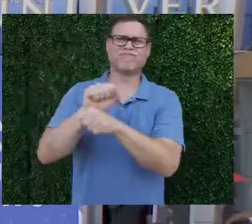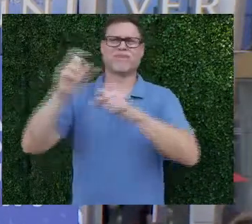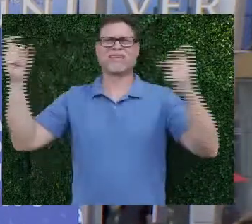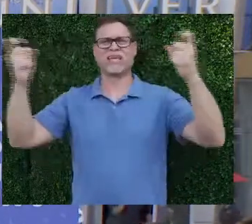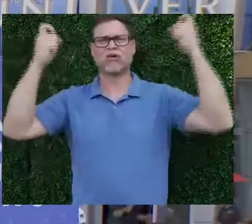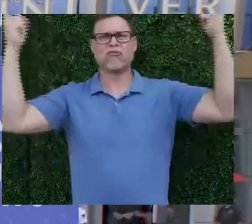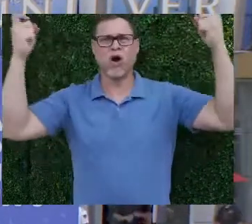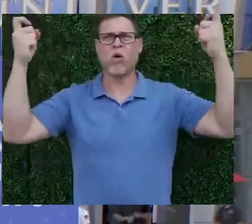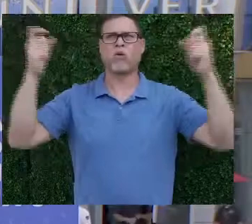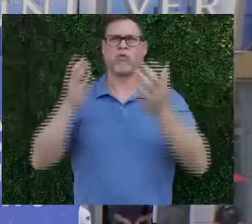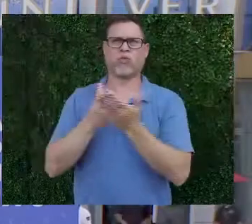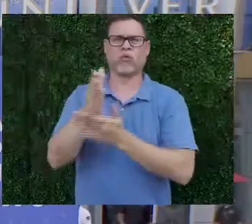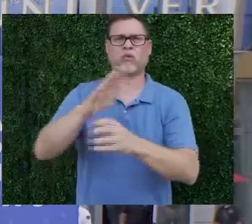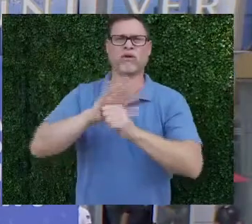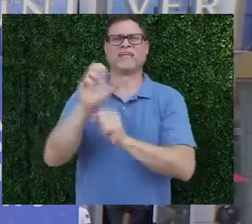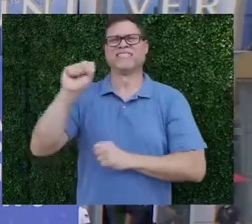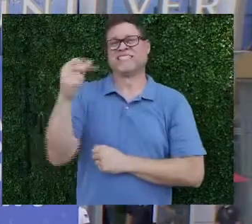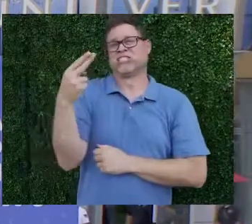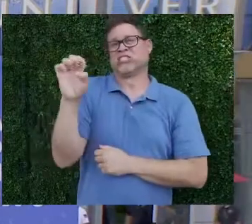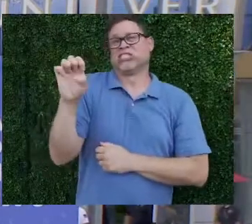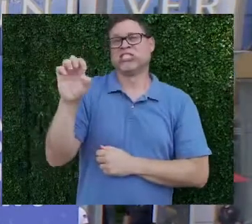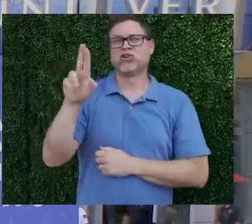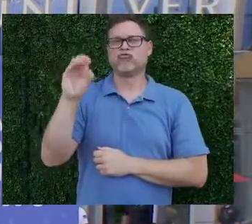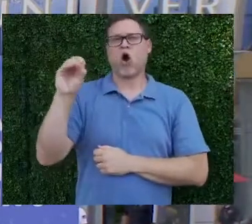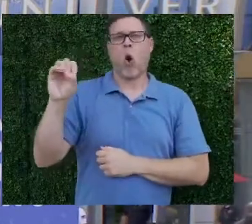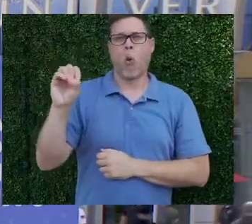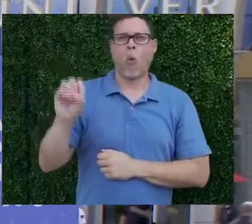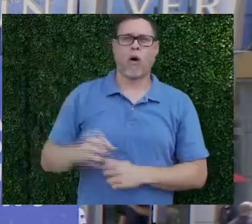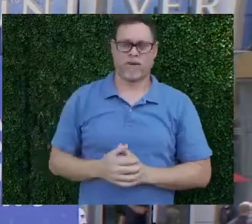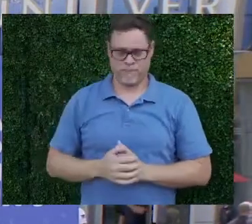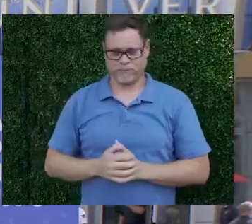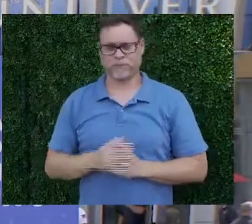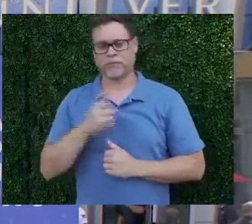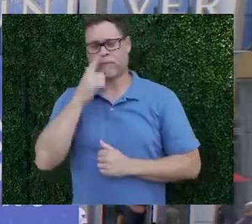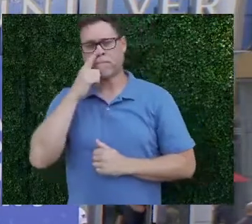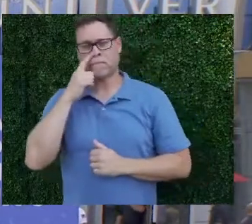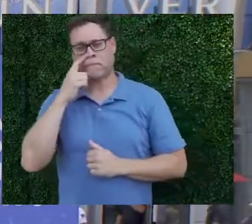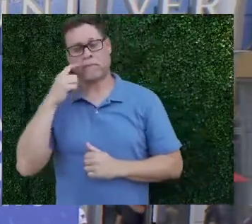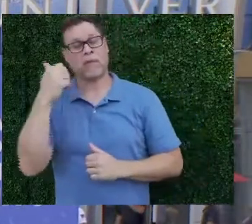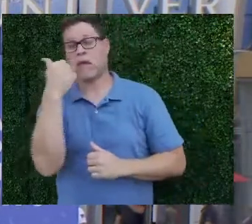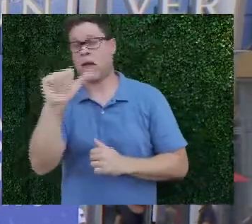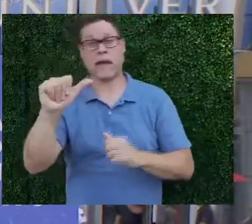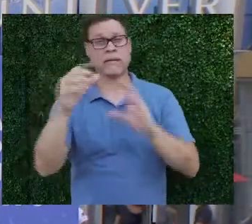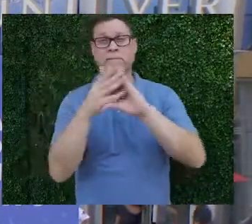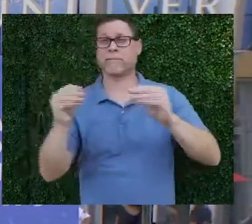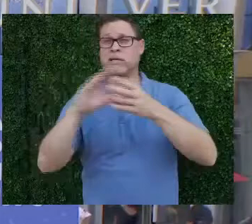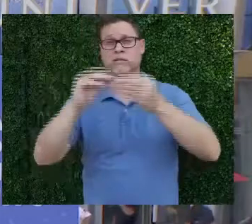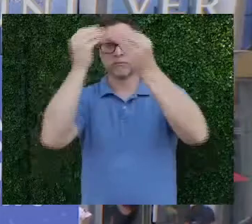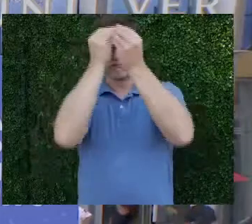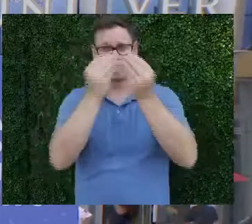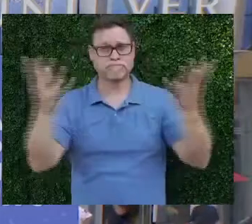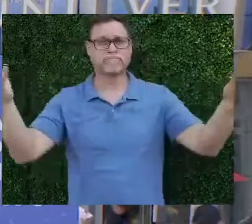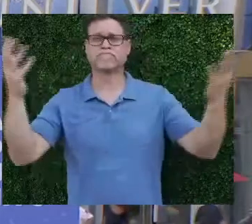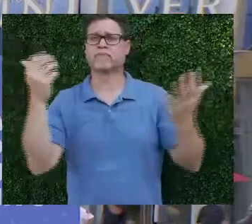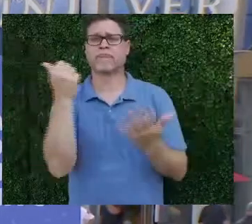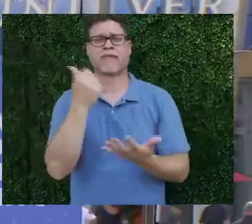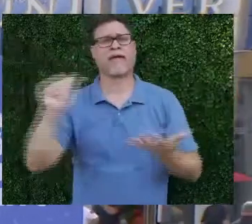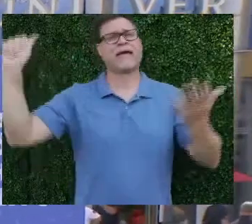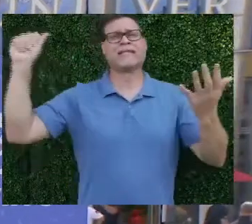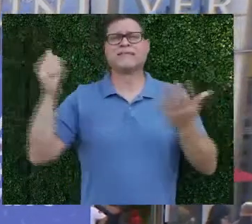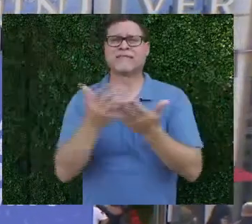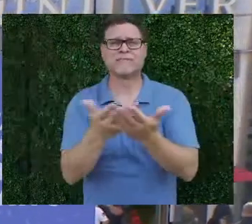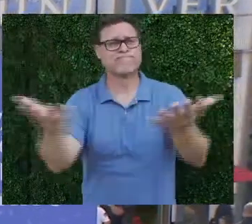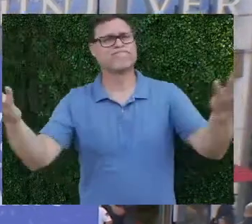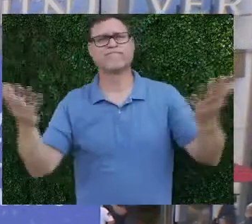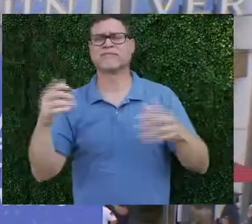in this pandemic. Sheroes, as some may call her. Yeah. Scott, any message to folks, just like Ellen, just anybody out